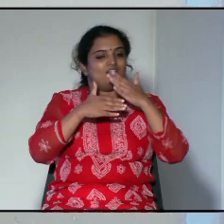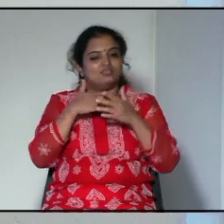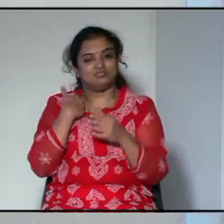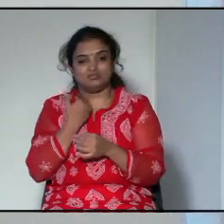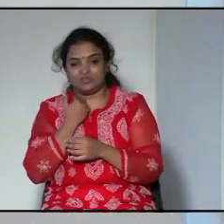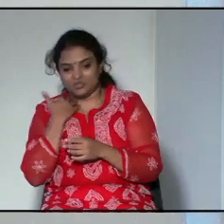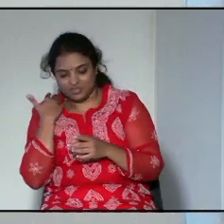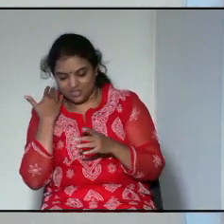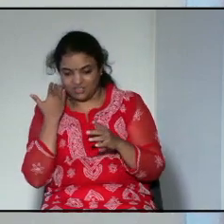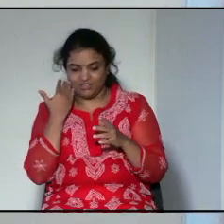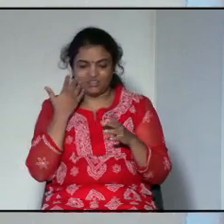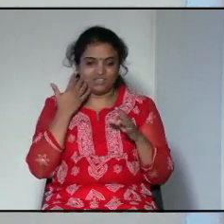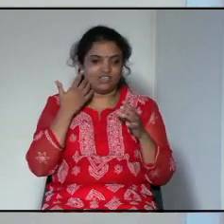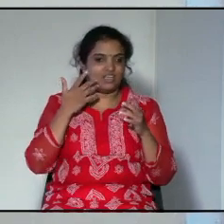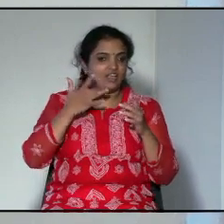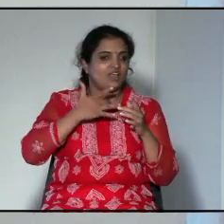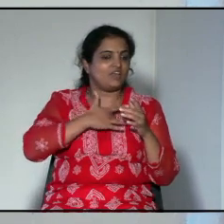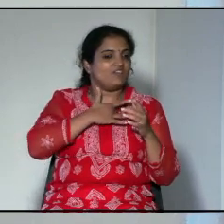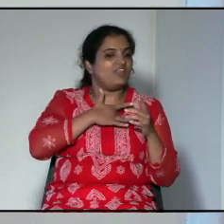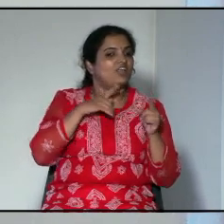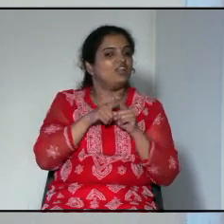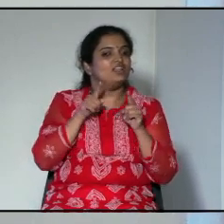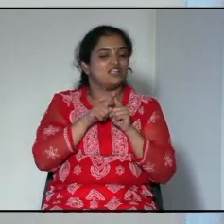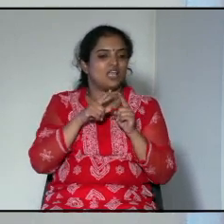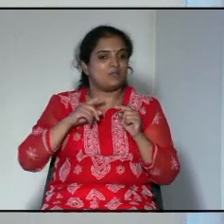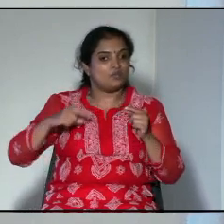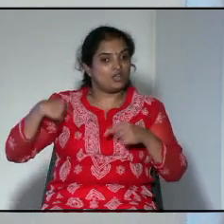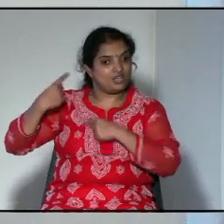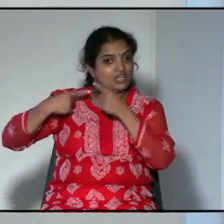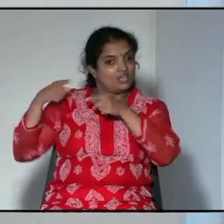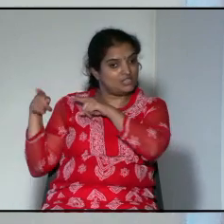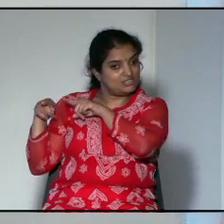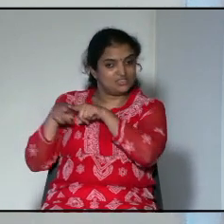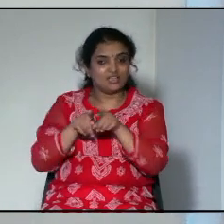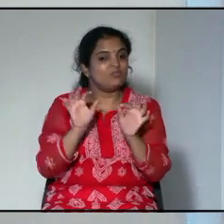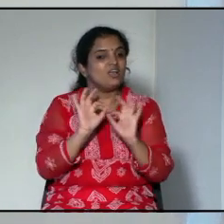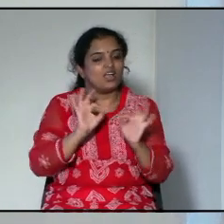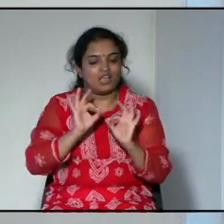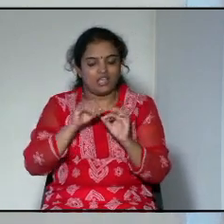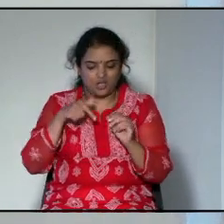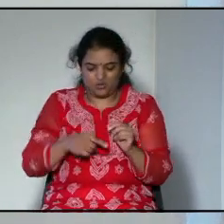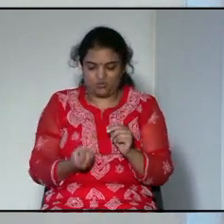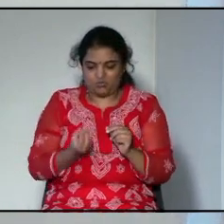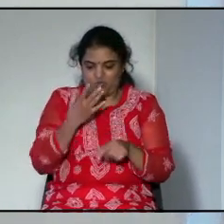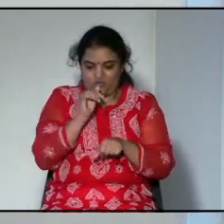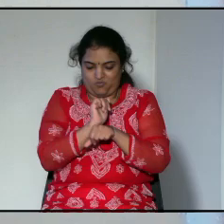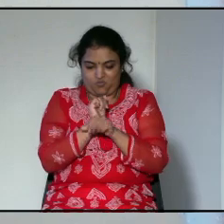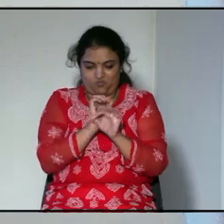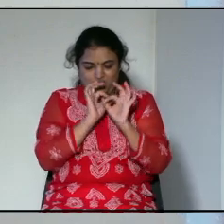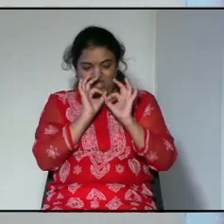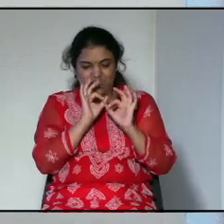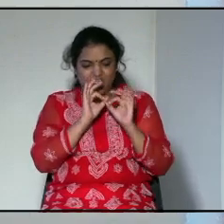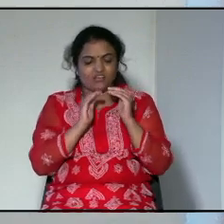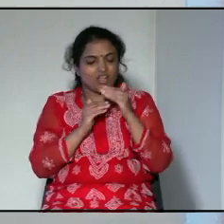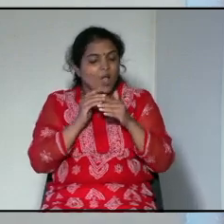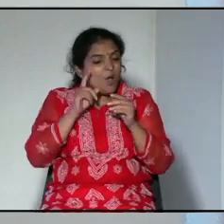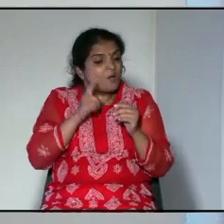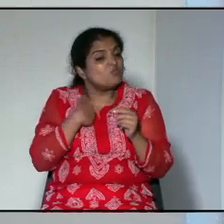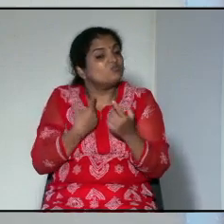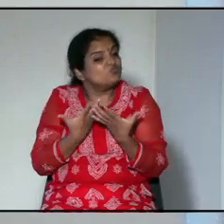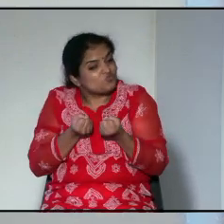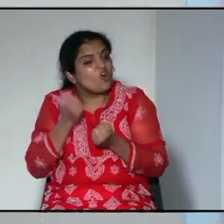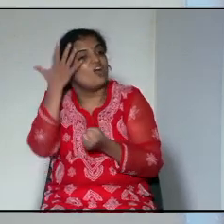success of her work day and the emergence of her sculptures to her satisfaction. There were two